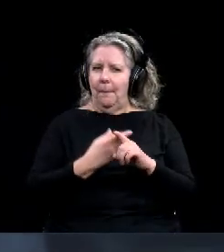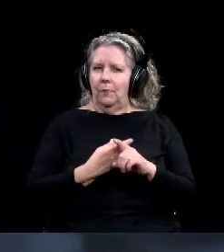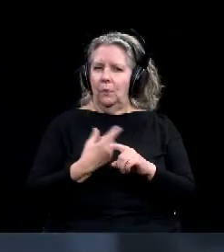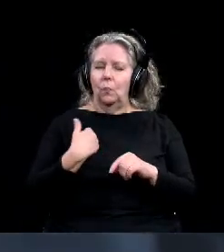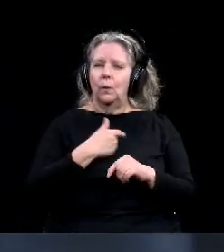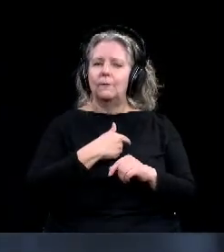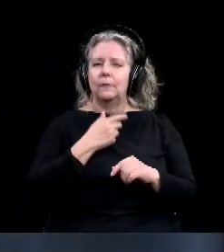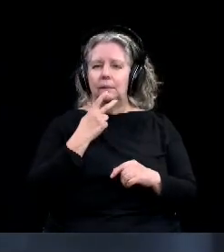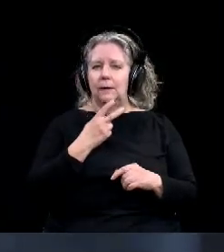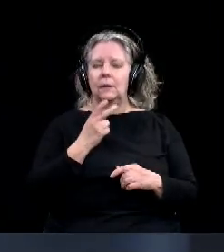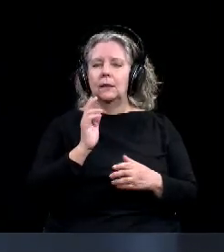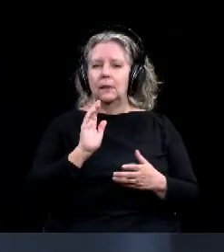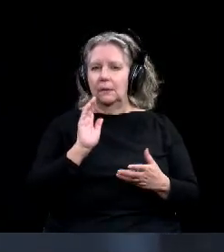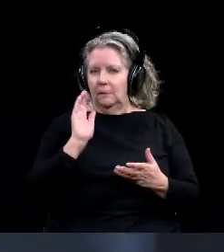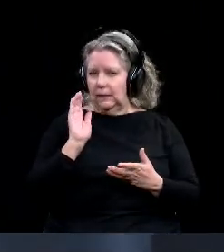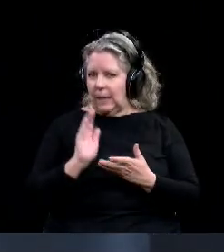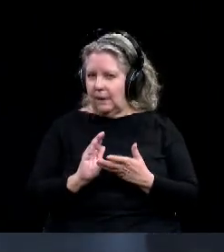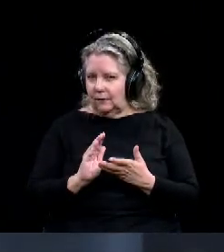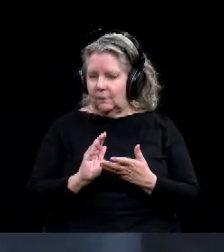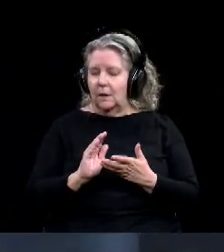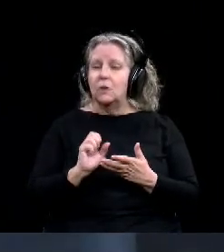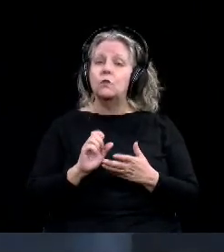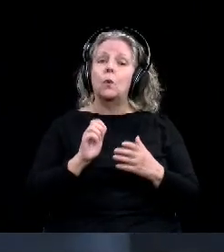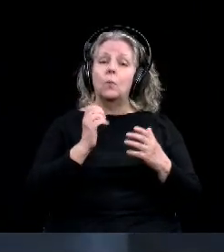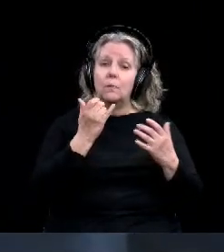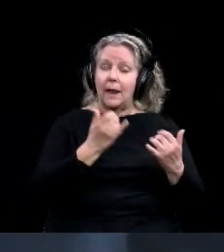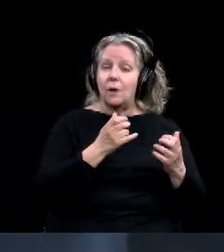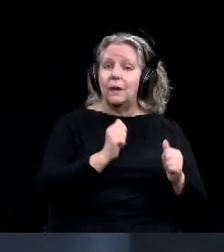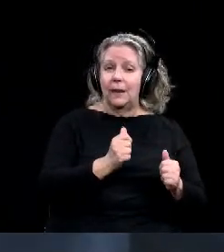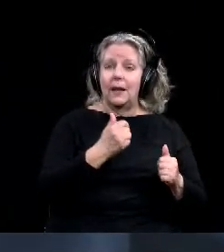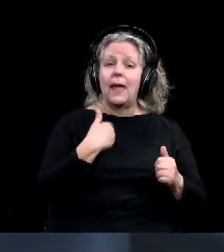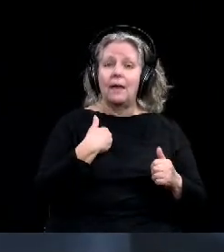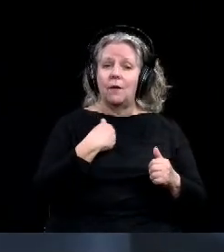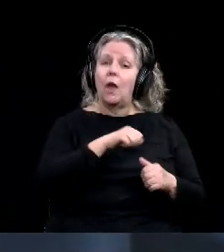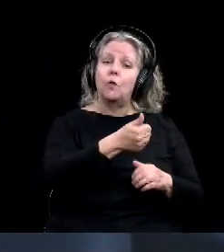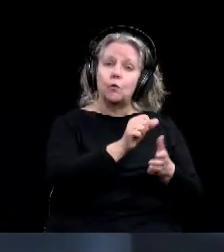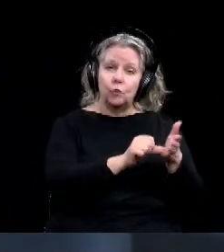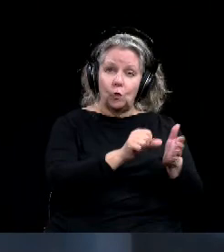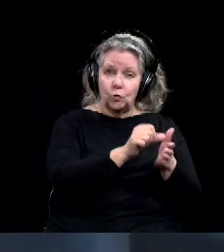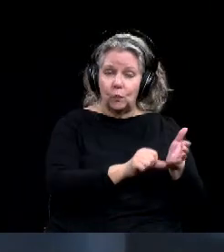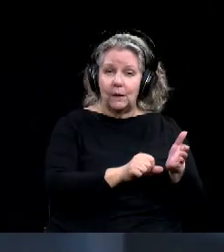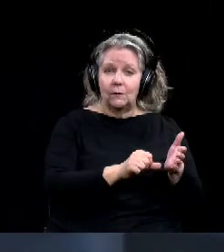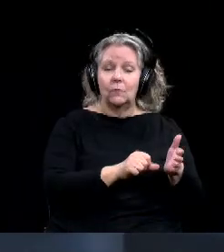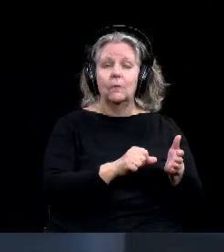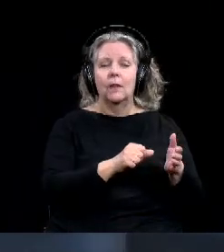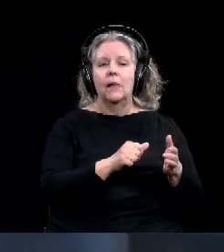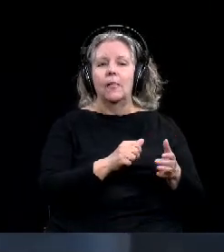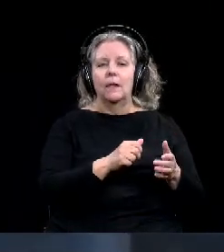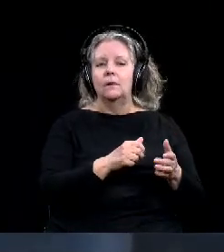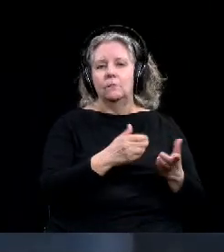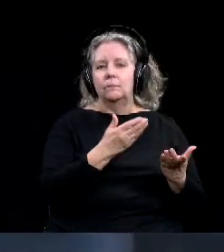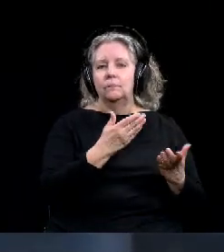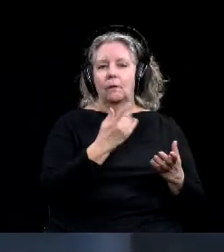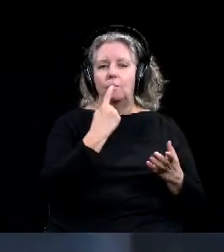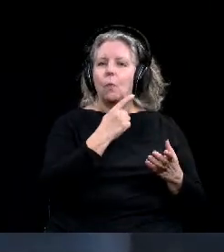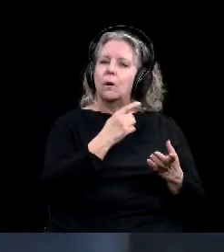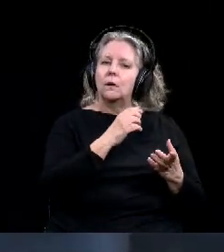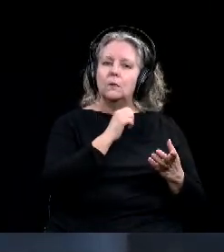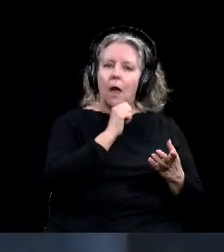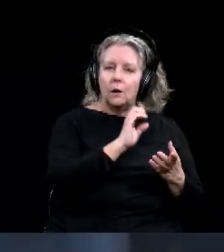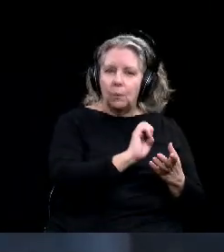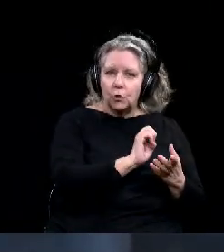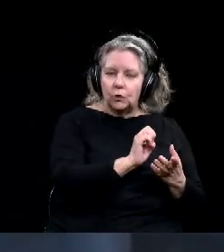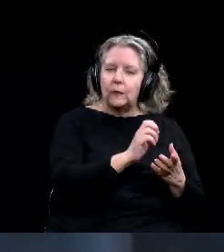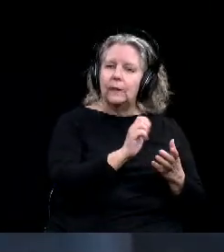and non-emergent procedures for the first time in 2 months. And we evaluate daily our ability to continue to